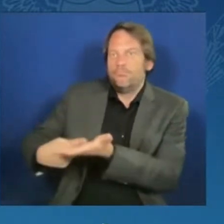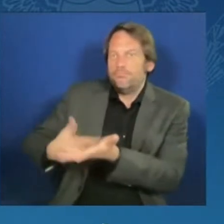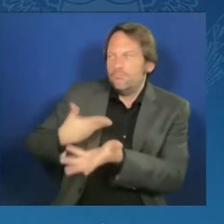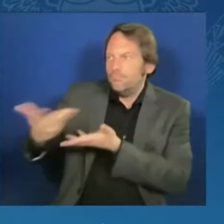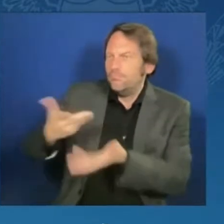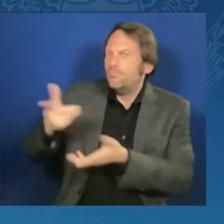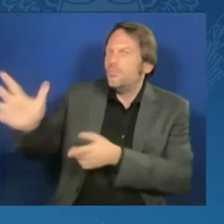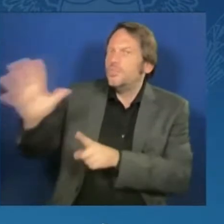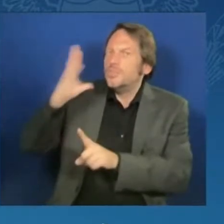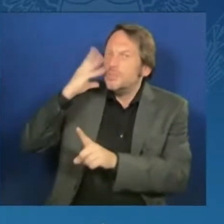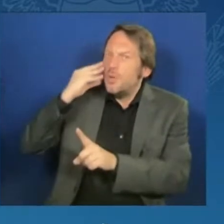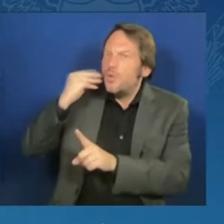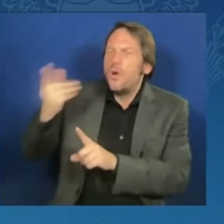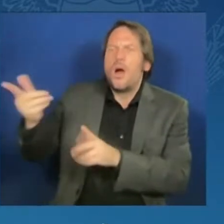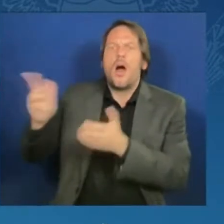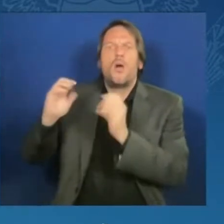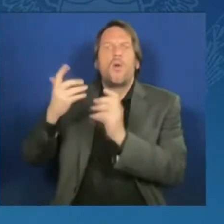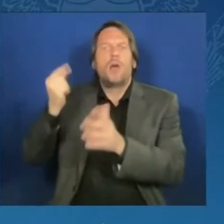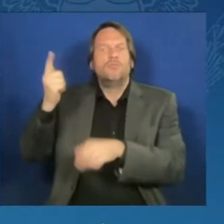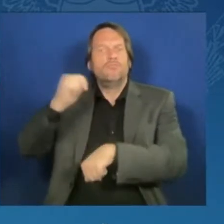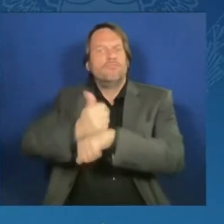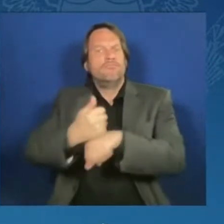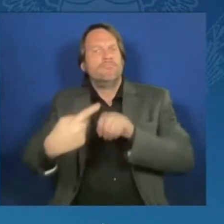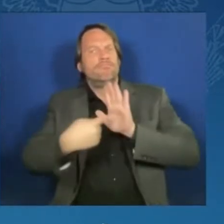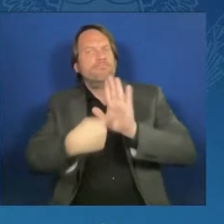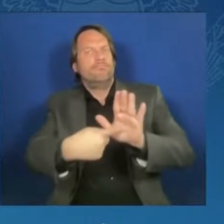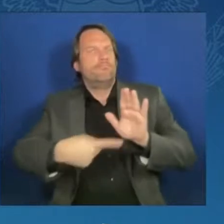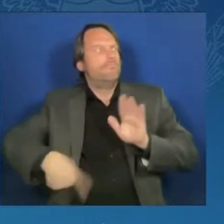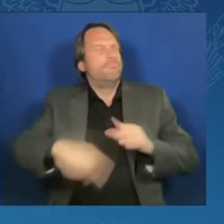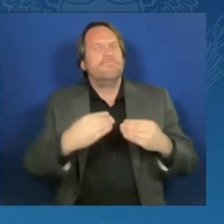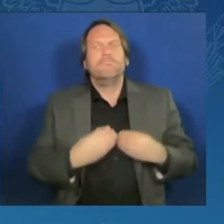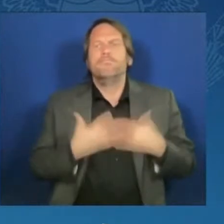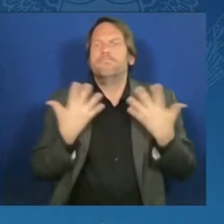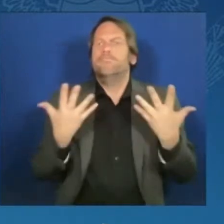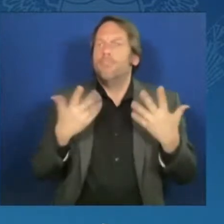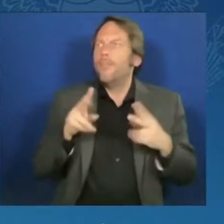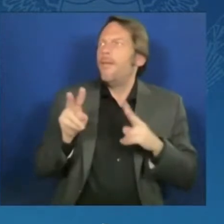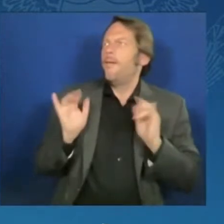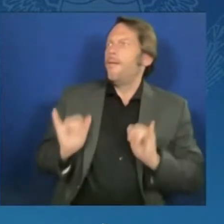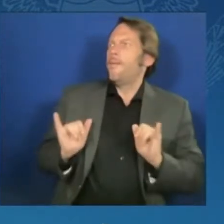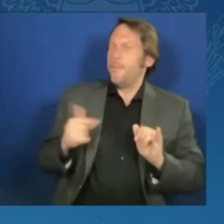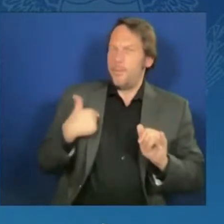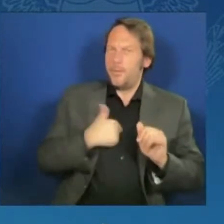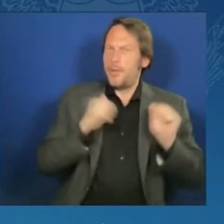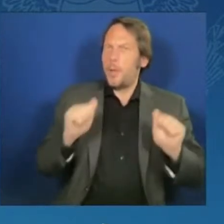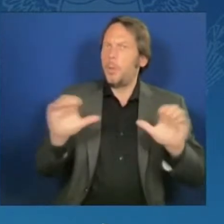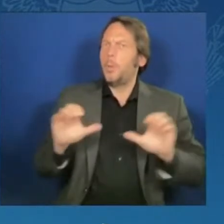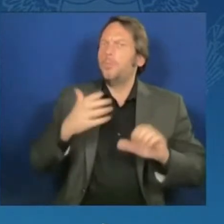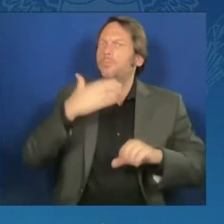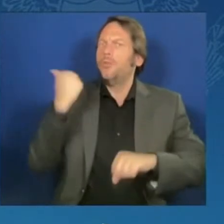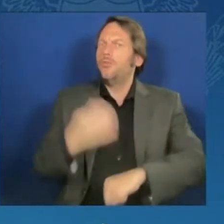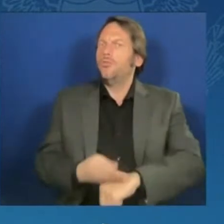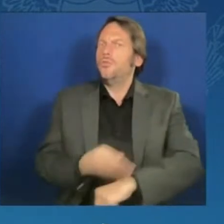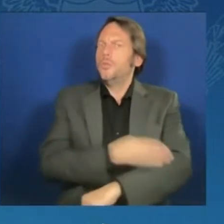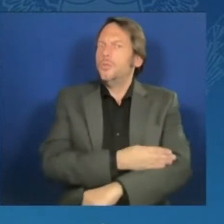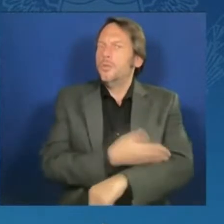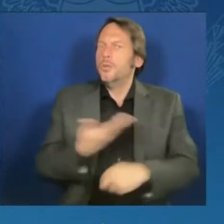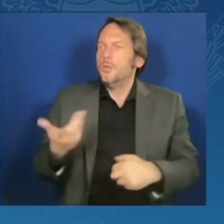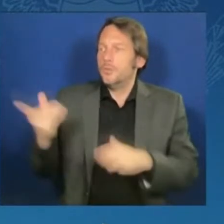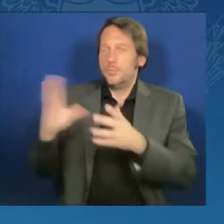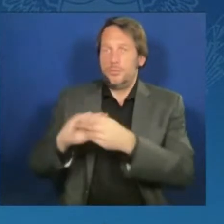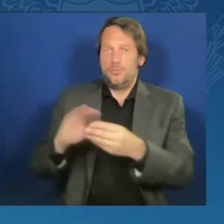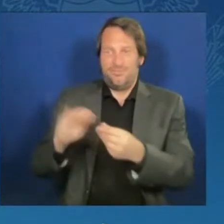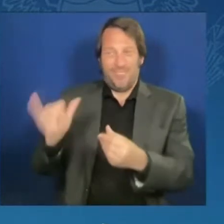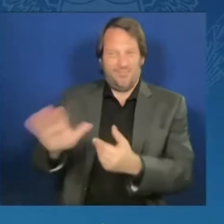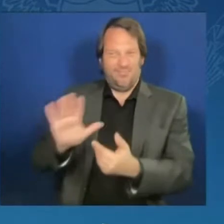I will tell you, are proof of the importance of pardons and what it means in the life of an individual in terms of allowing them